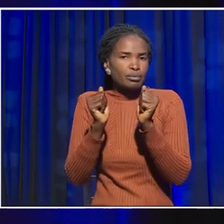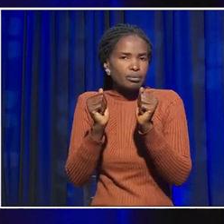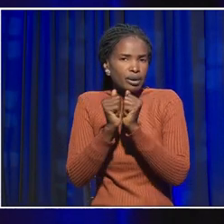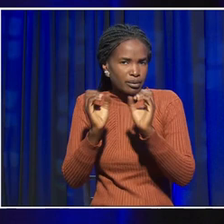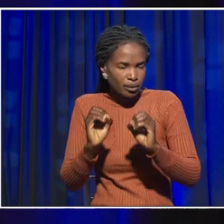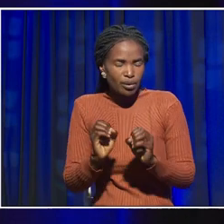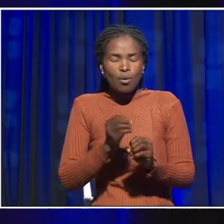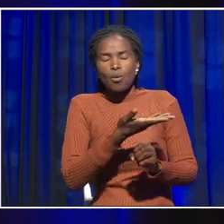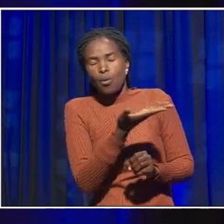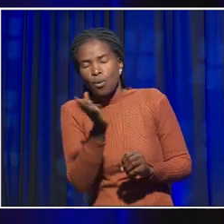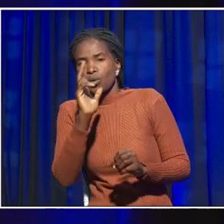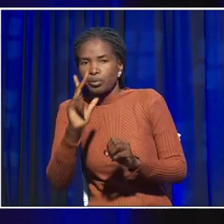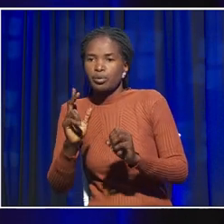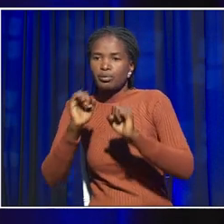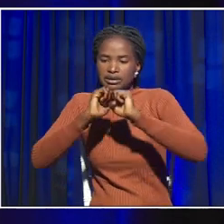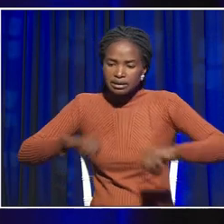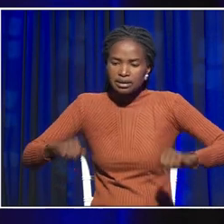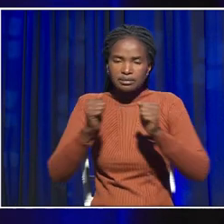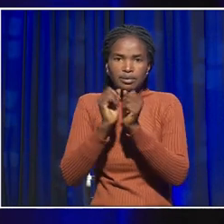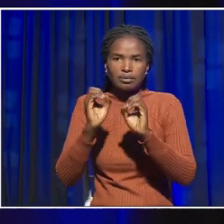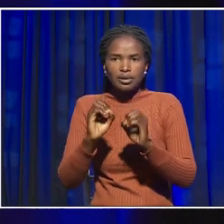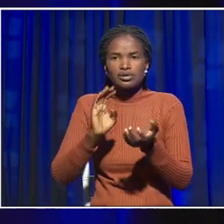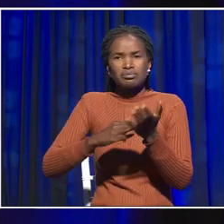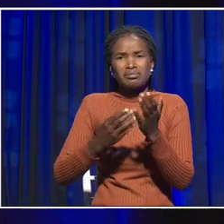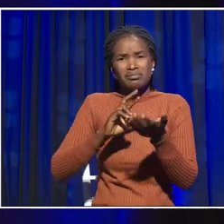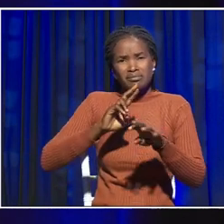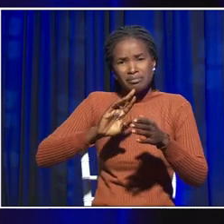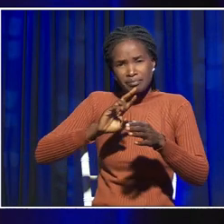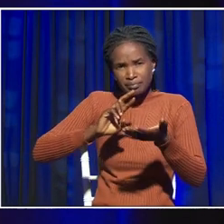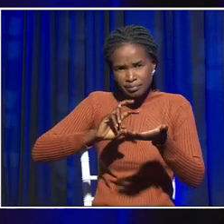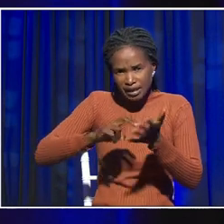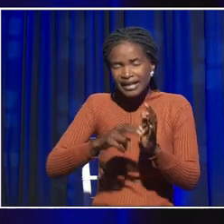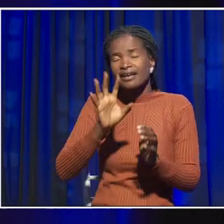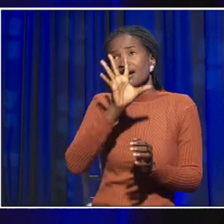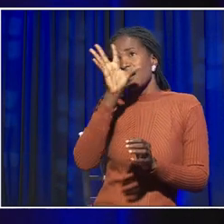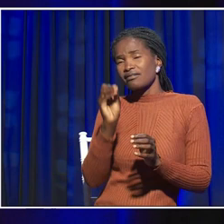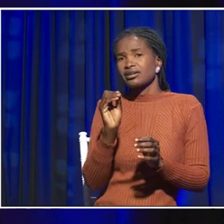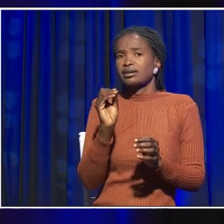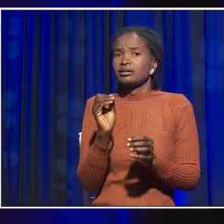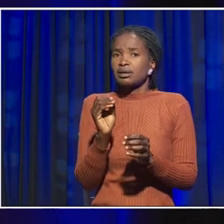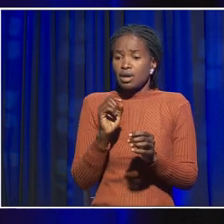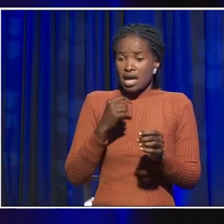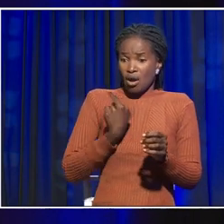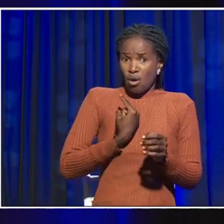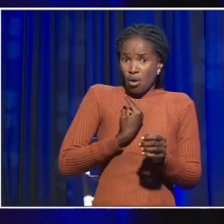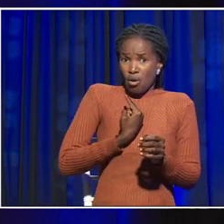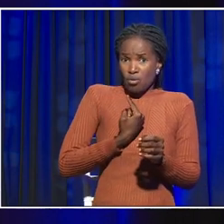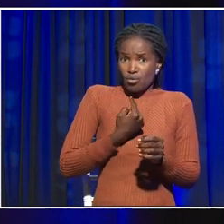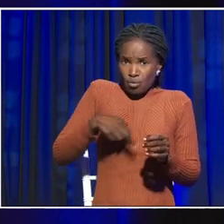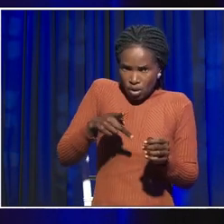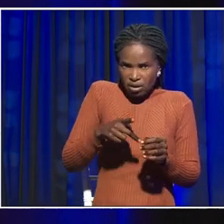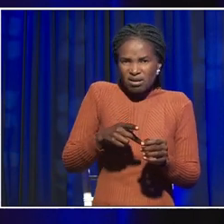about that African proverb where they say, alone you walk fast, together we walk far. And I think